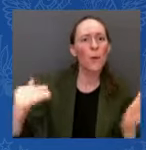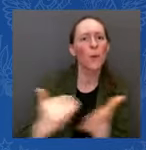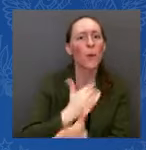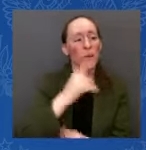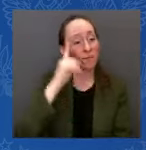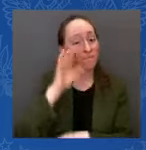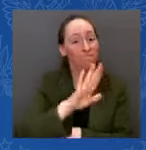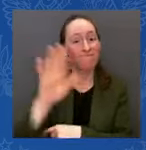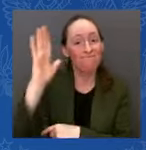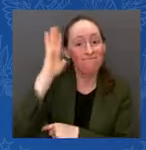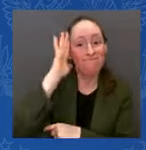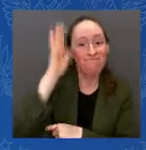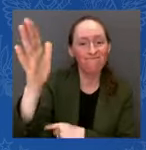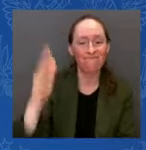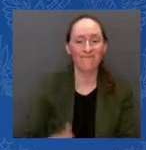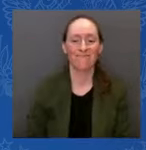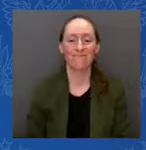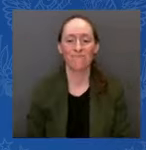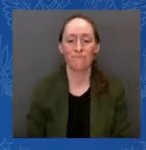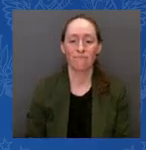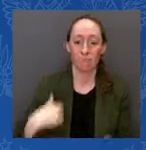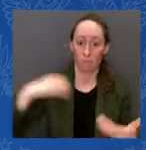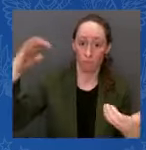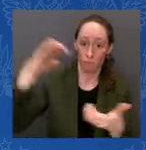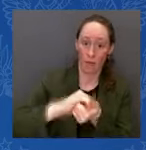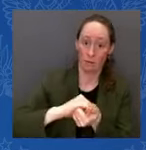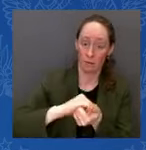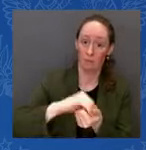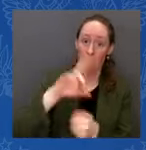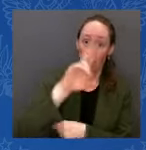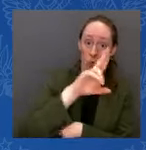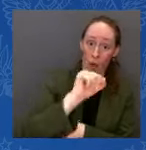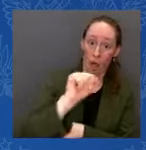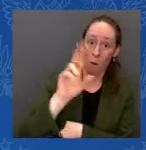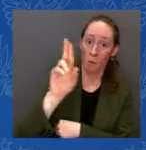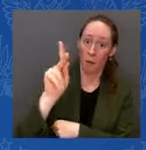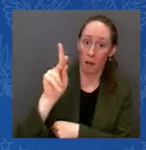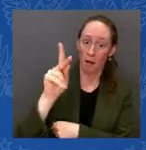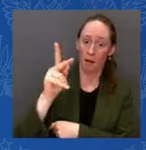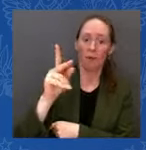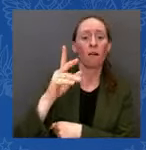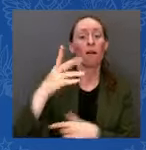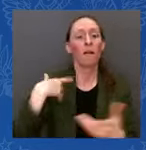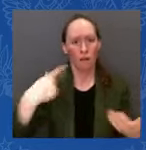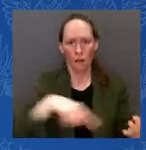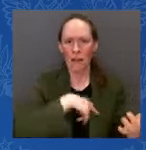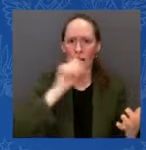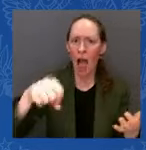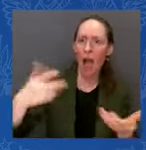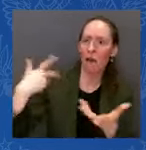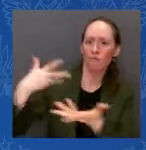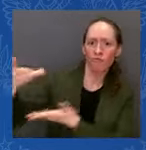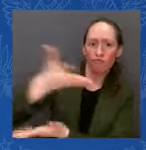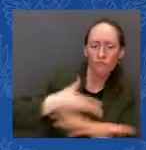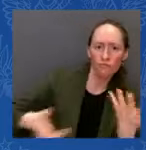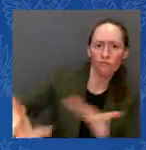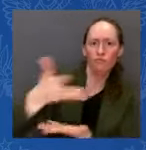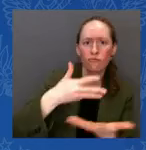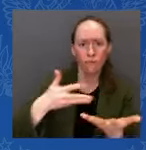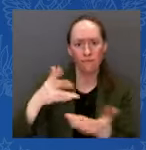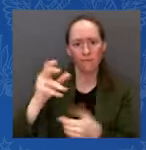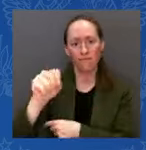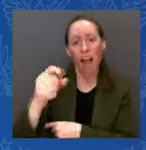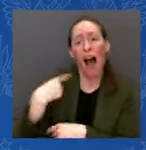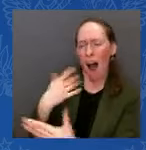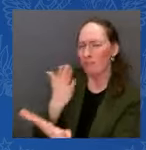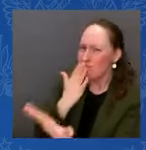sharing their most advanced submarine capability with Australia, although we do appreciate that. It's also